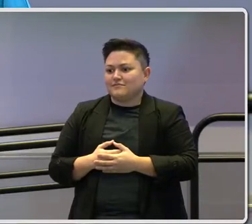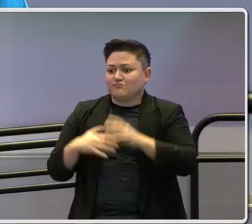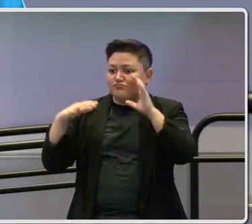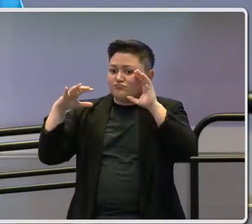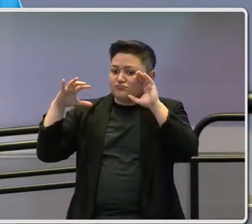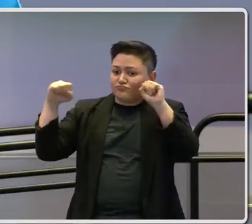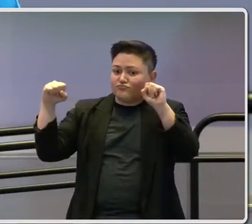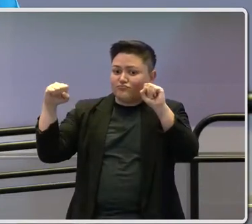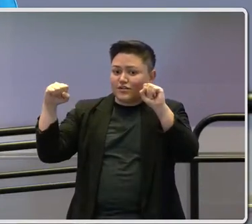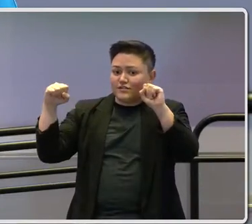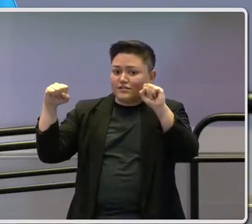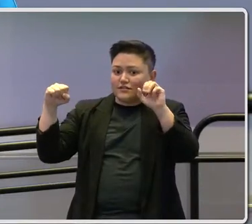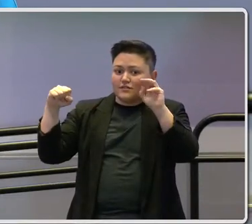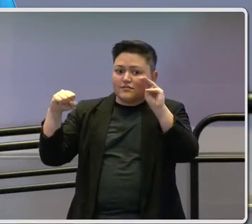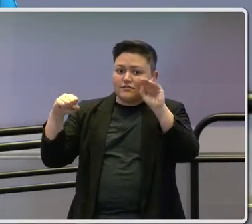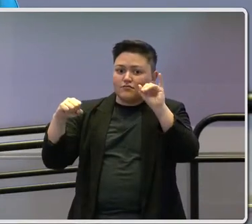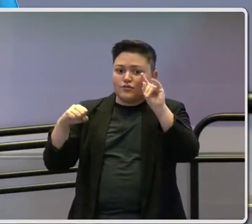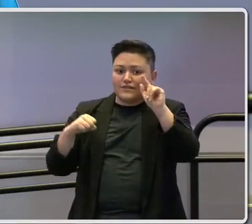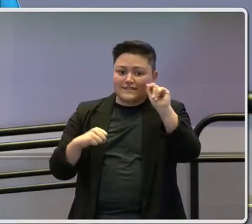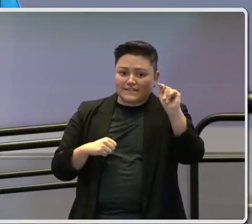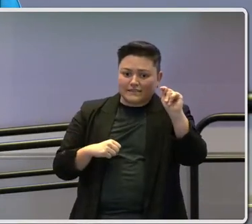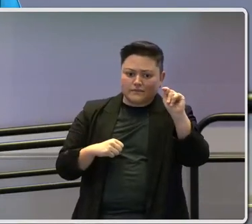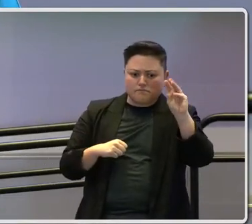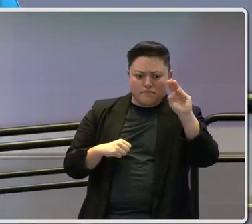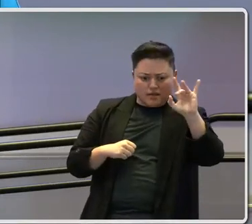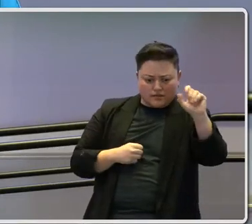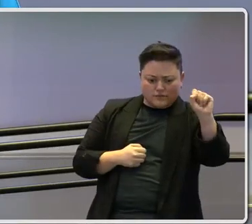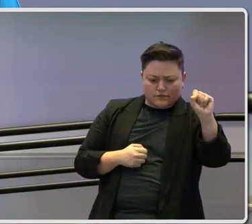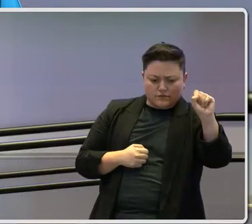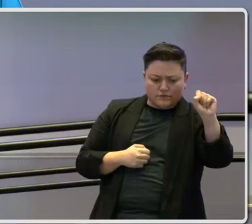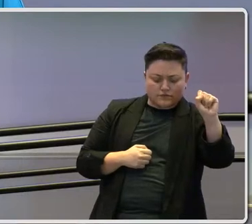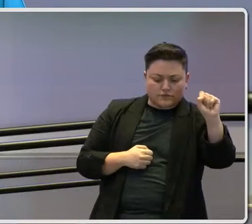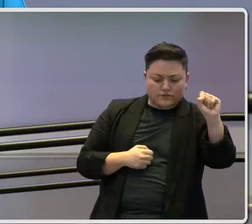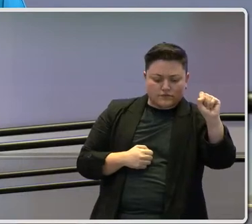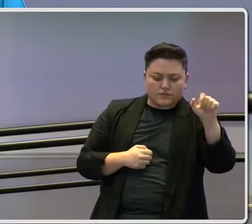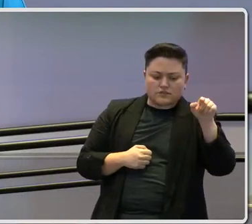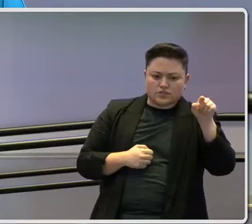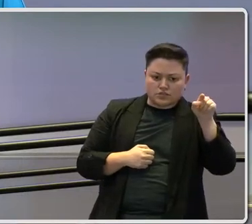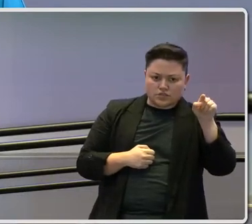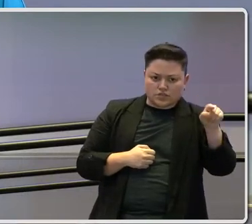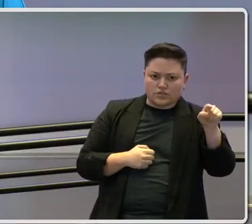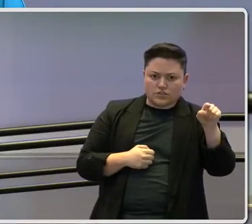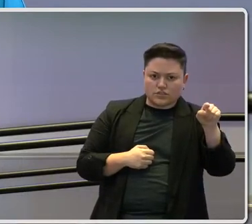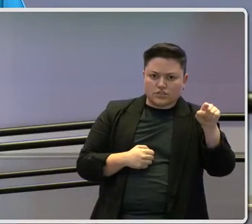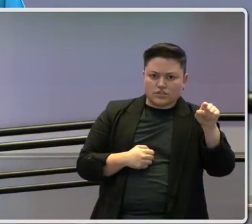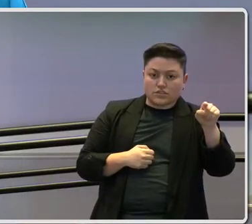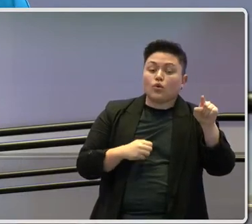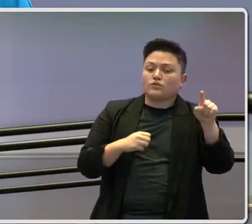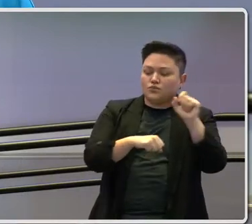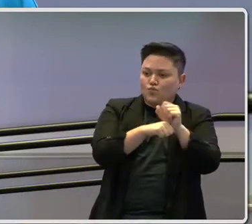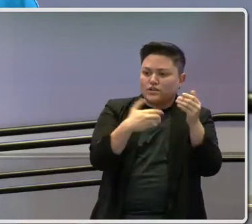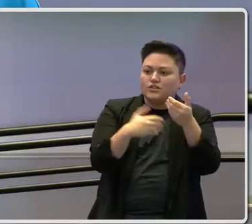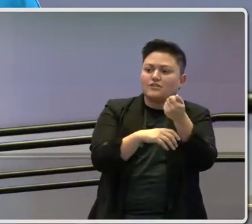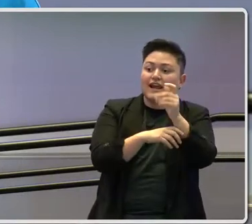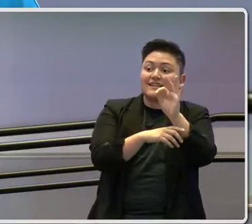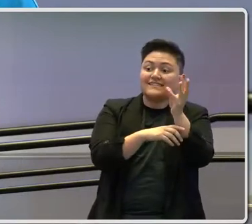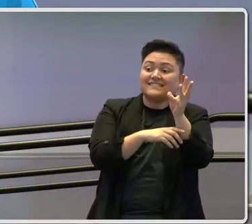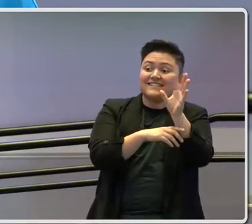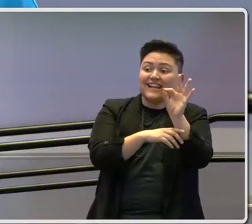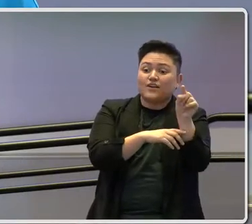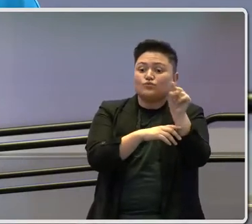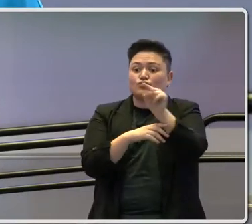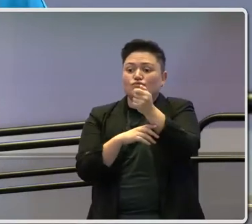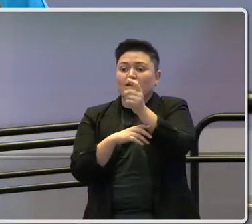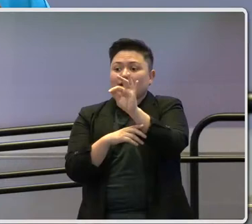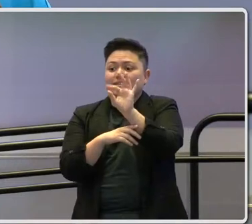President Marie T. Mills. She served this college from 1969 to